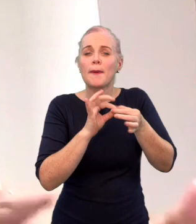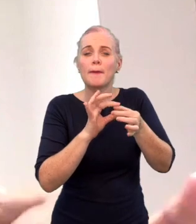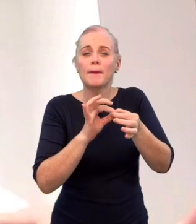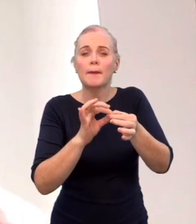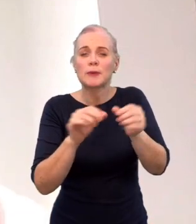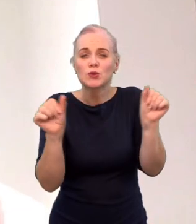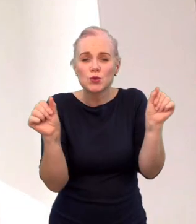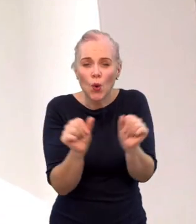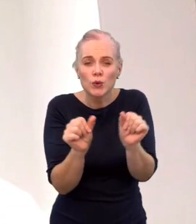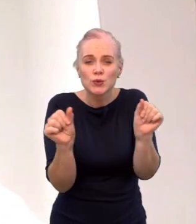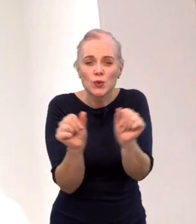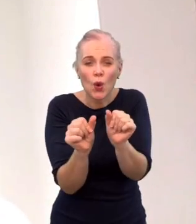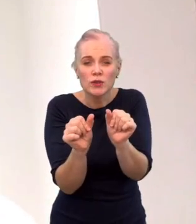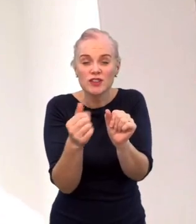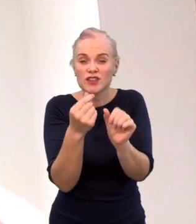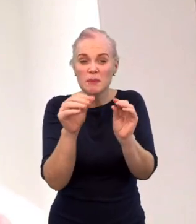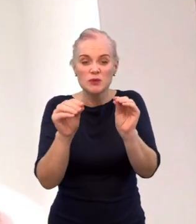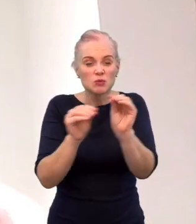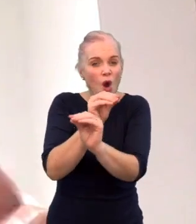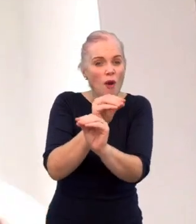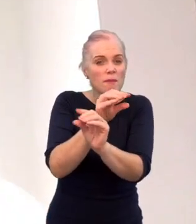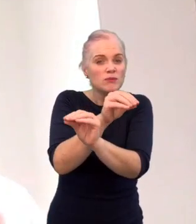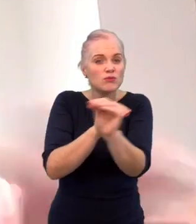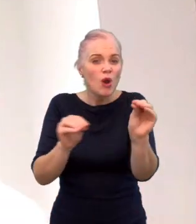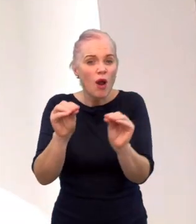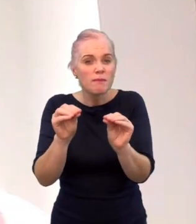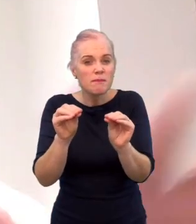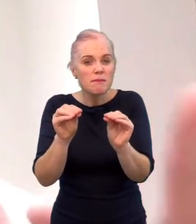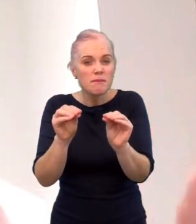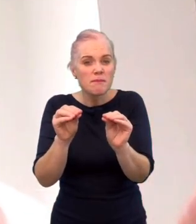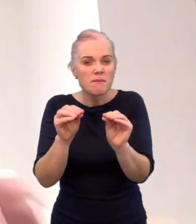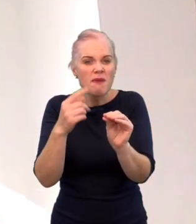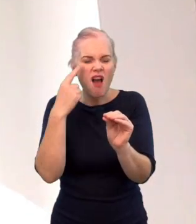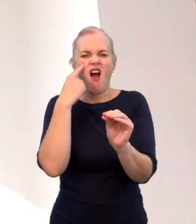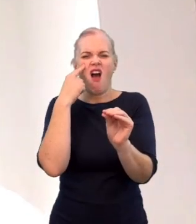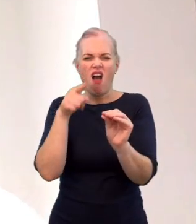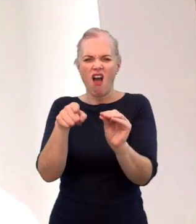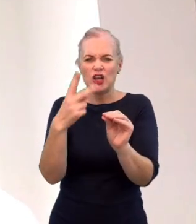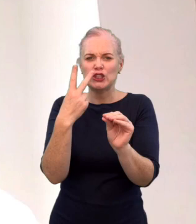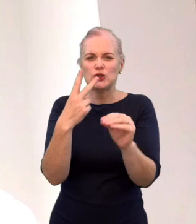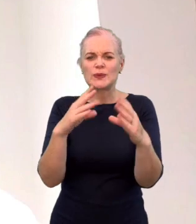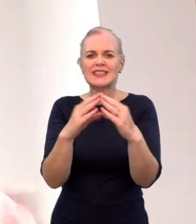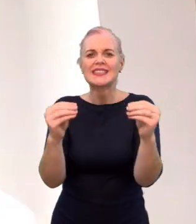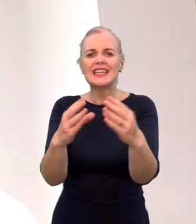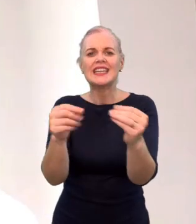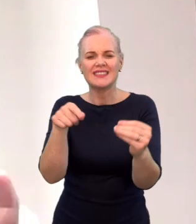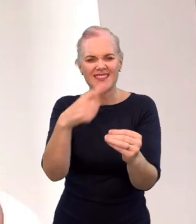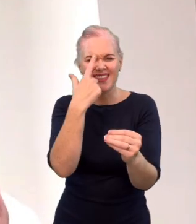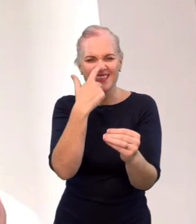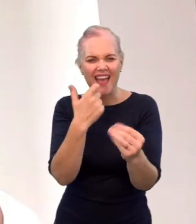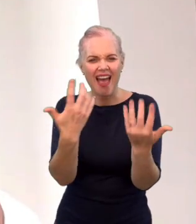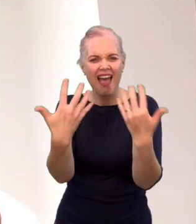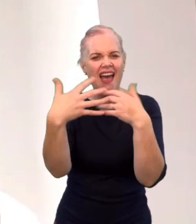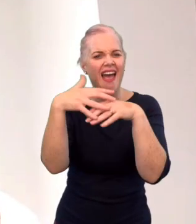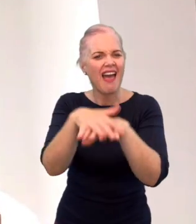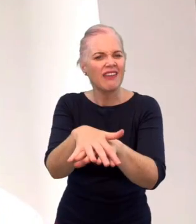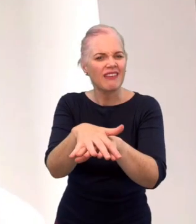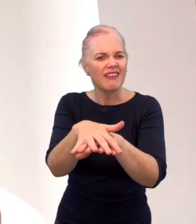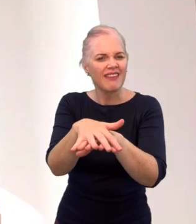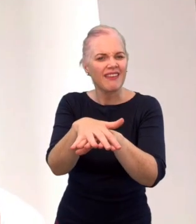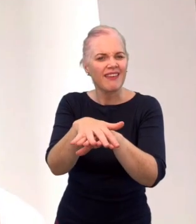so fluid and so short, there might be some swapping of scenes, like, suddenly we've sort of realized